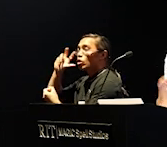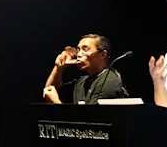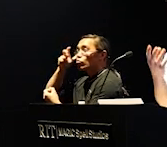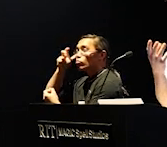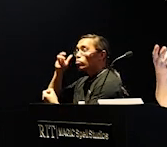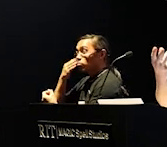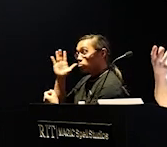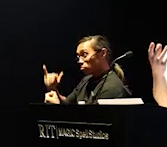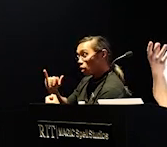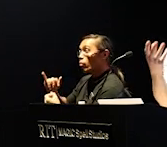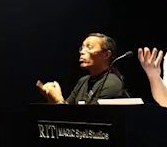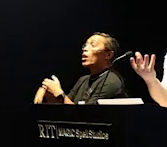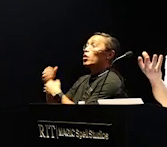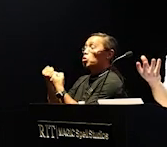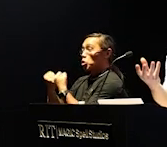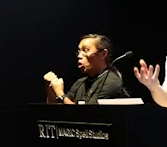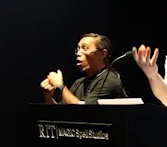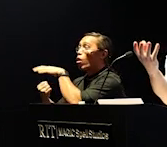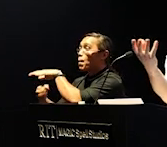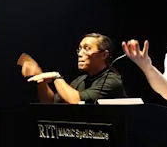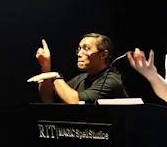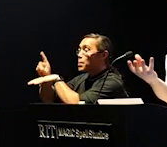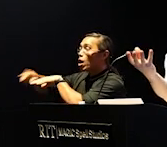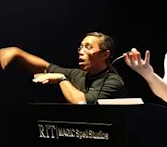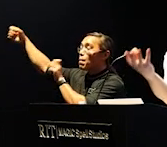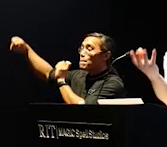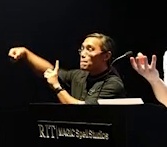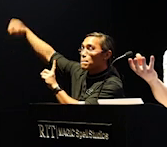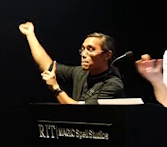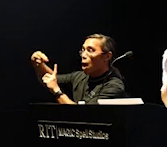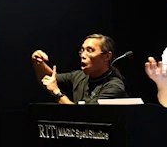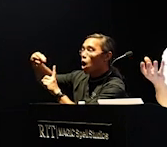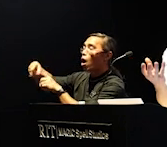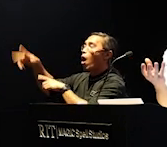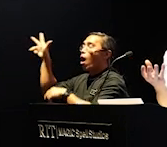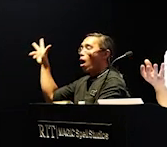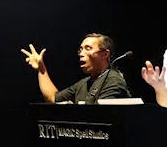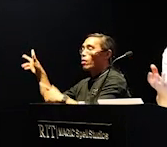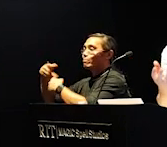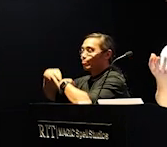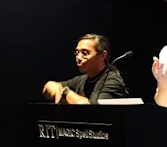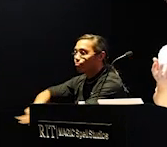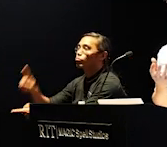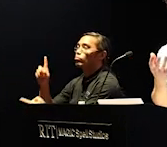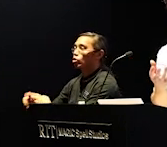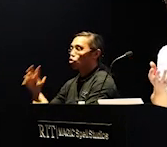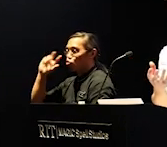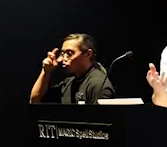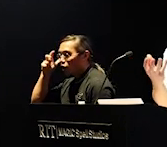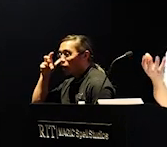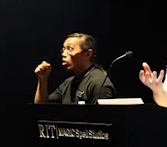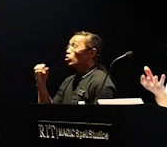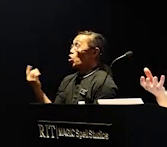So he made millions of dollars putting these transponders on billboards in the Atlanta area so that he could